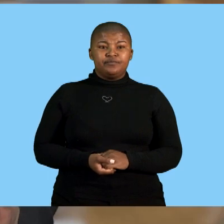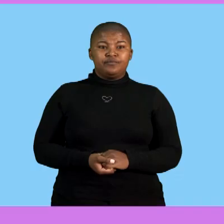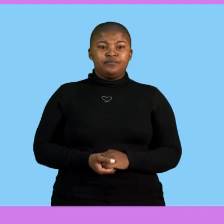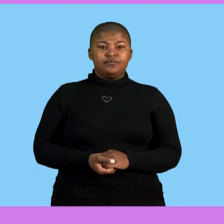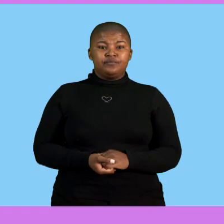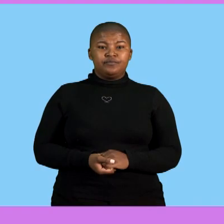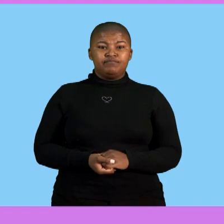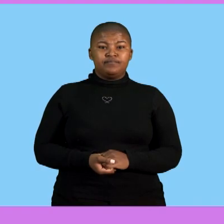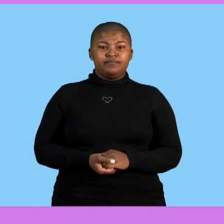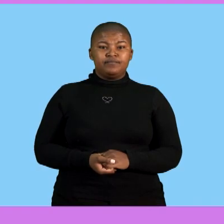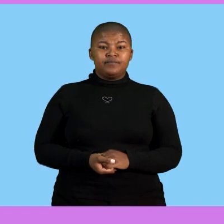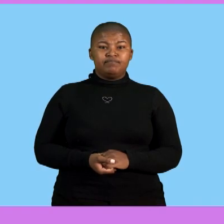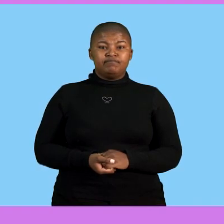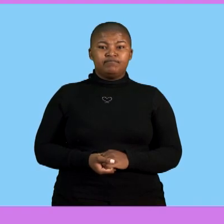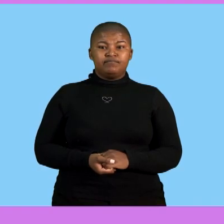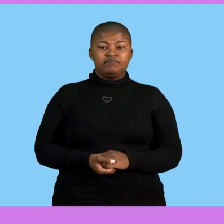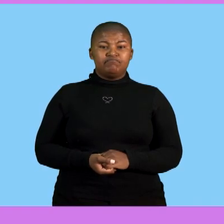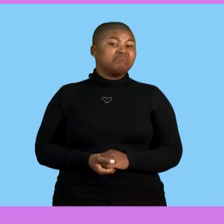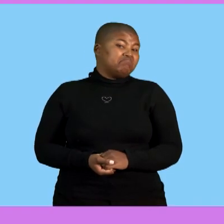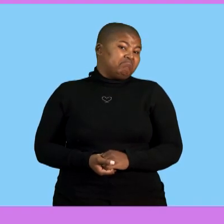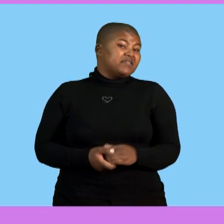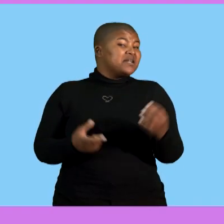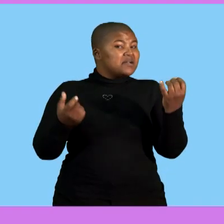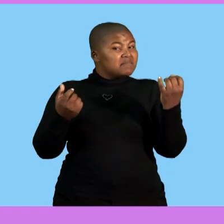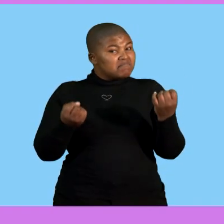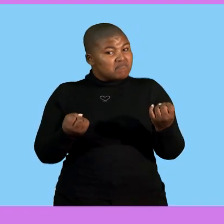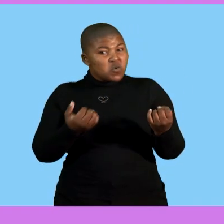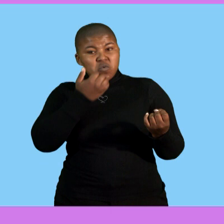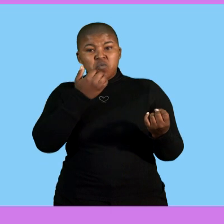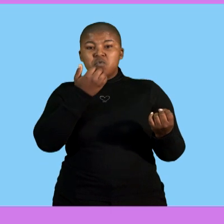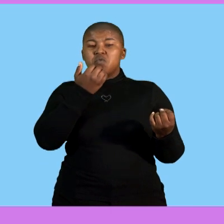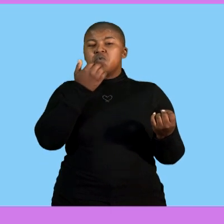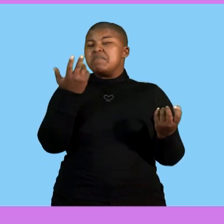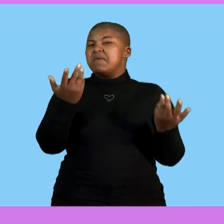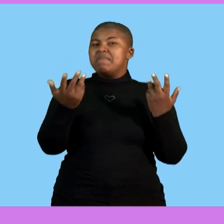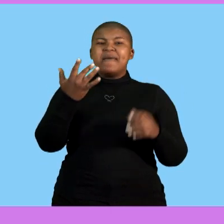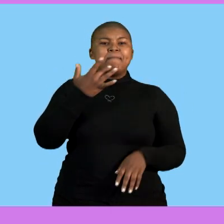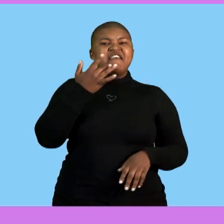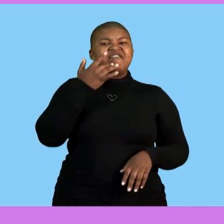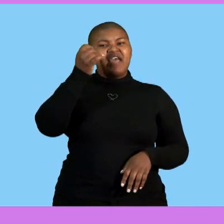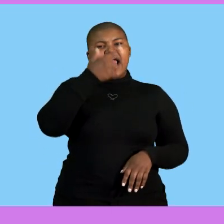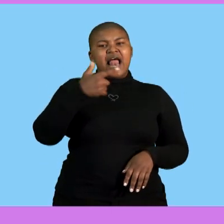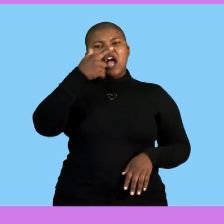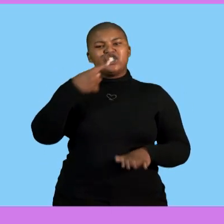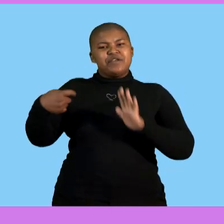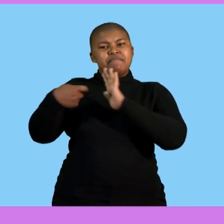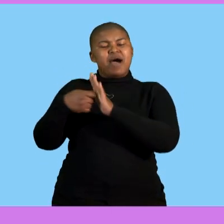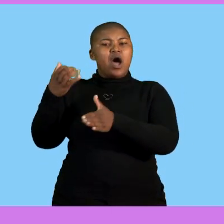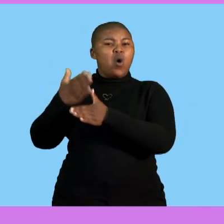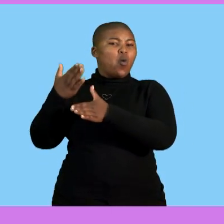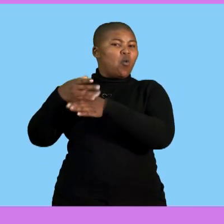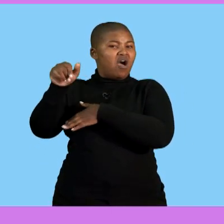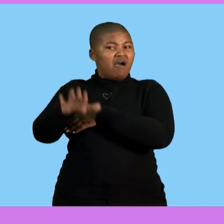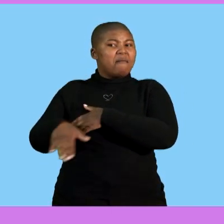Then number C, most preferred lunch bought by the health workers at the